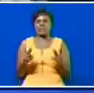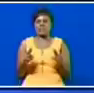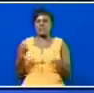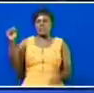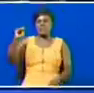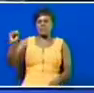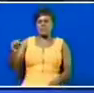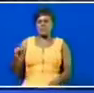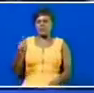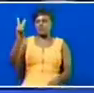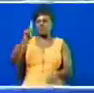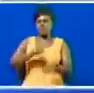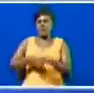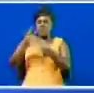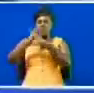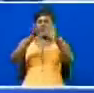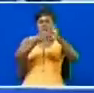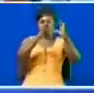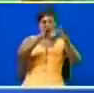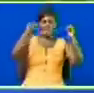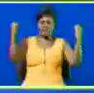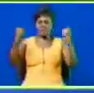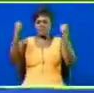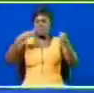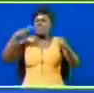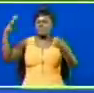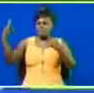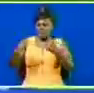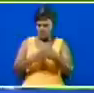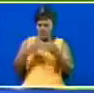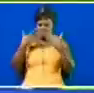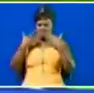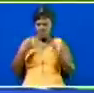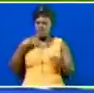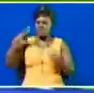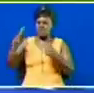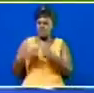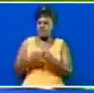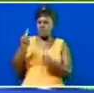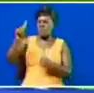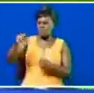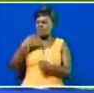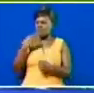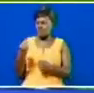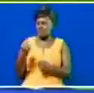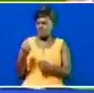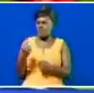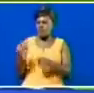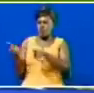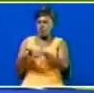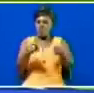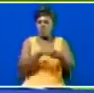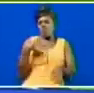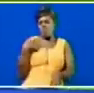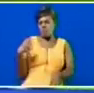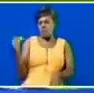Semenya, a double Olympic and triple world champion over 800 meters who completed the 800 and 1500 meter double at the Commonwealth